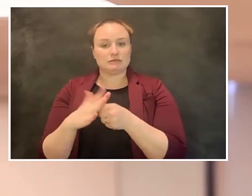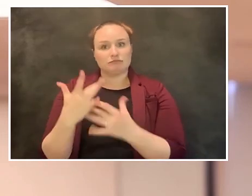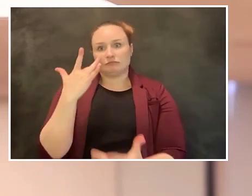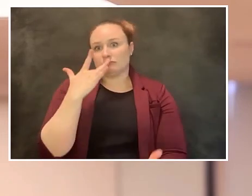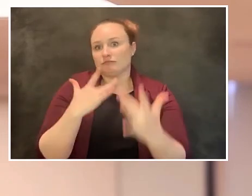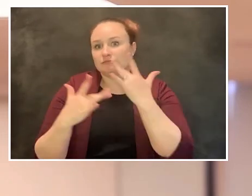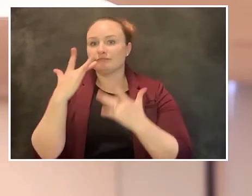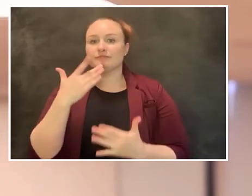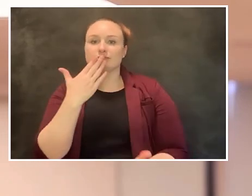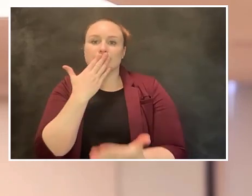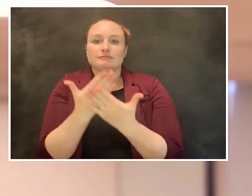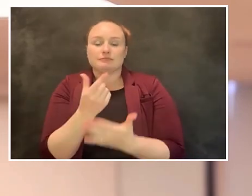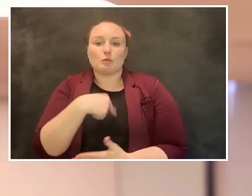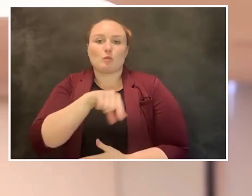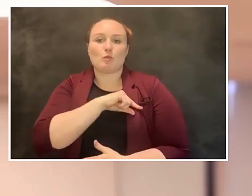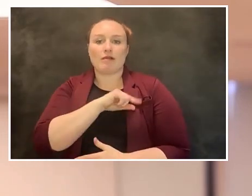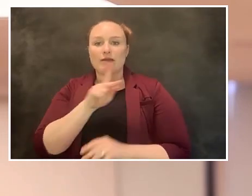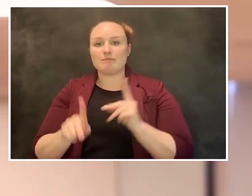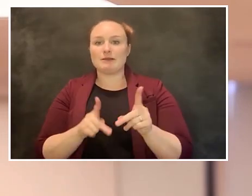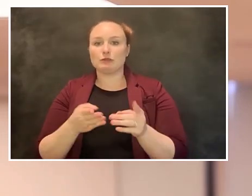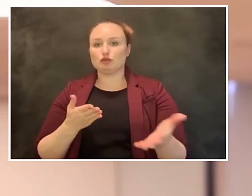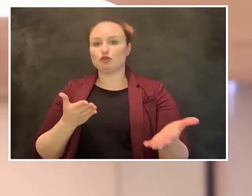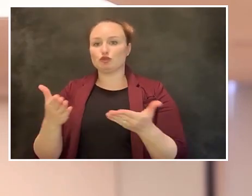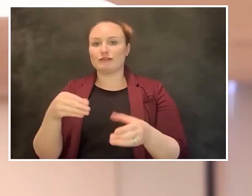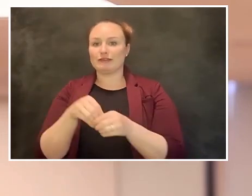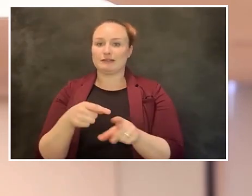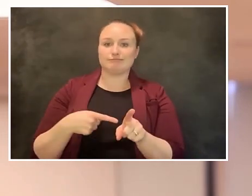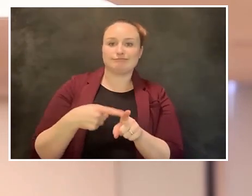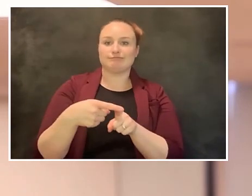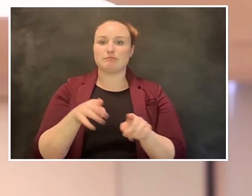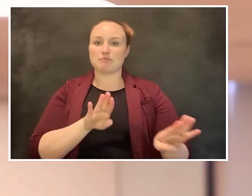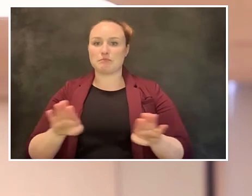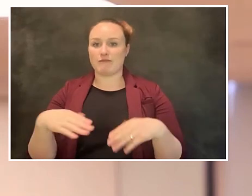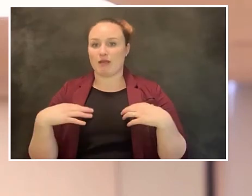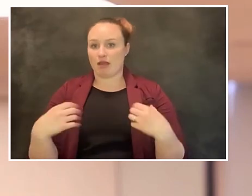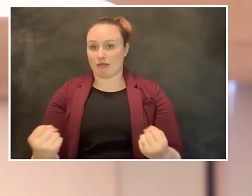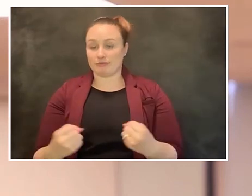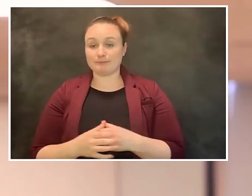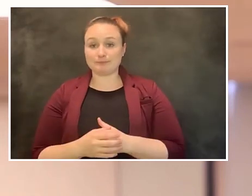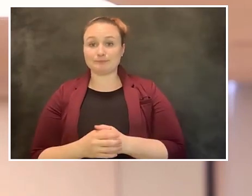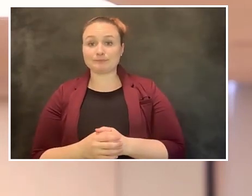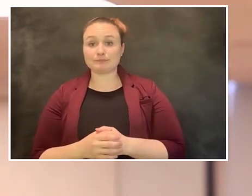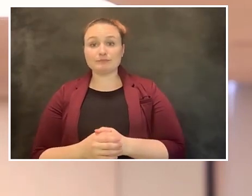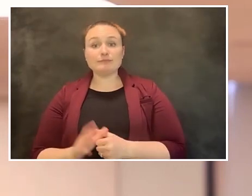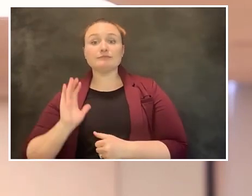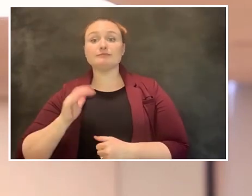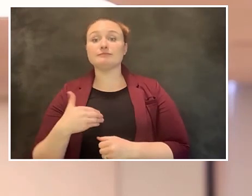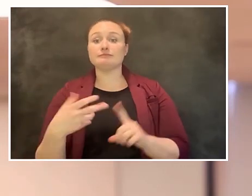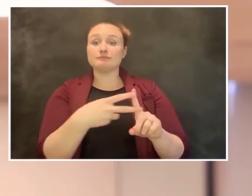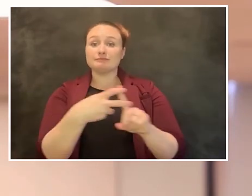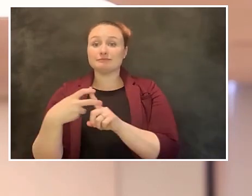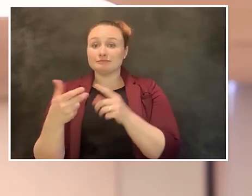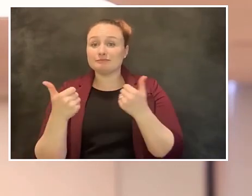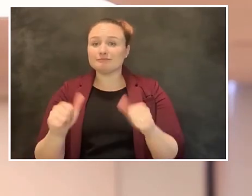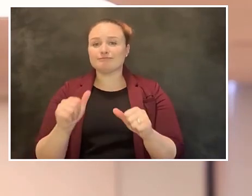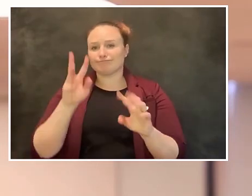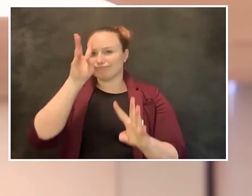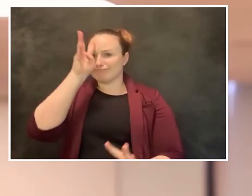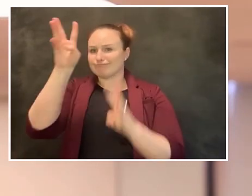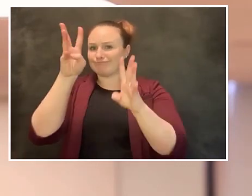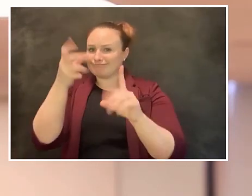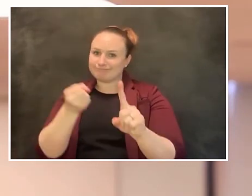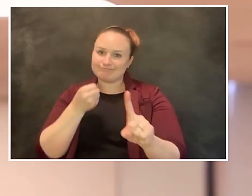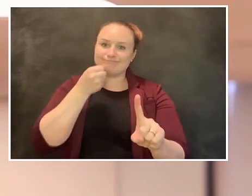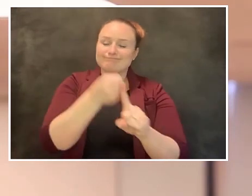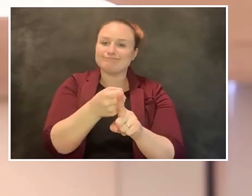of qualified folks to serve in the public behavioral health industry. So our recruitment efforts have to be creative and impactful in